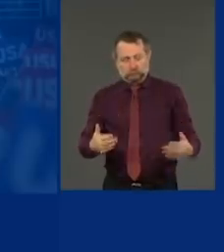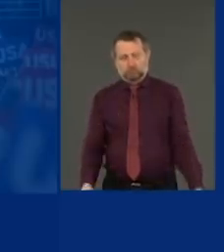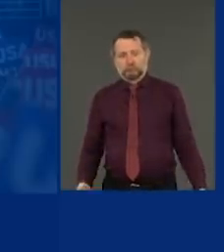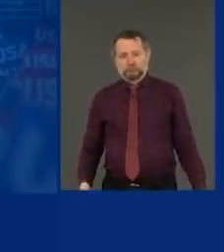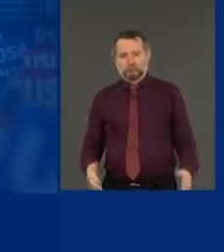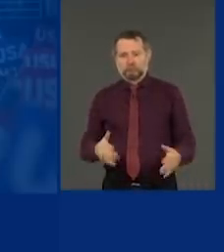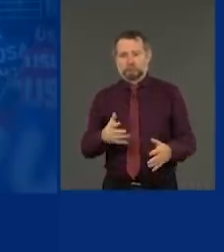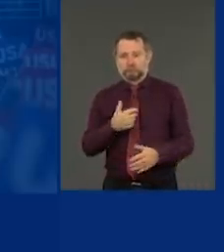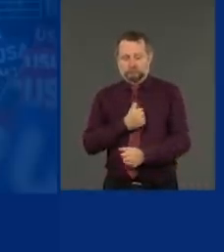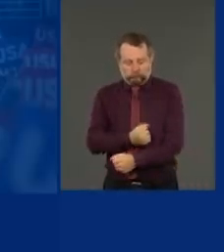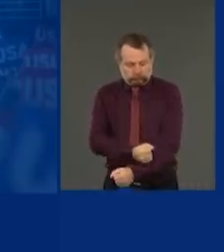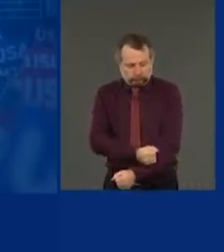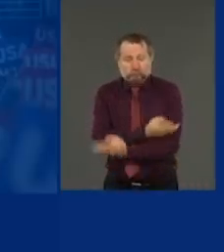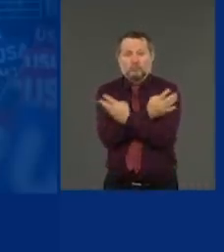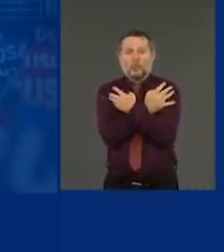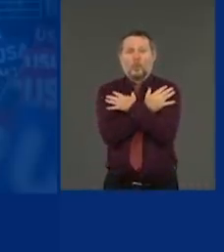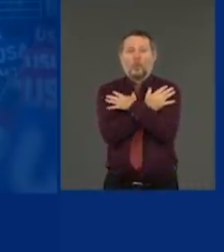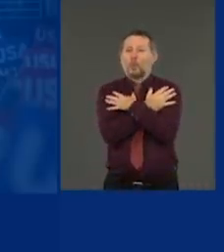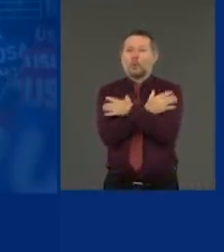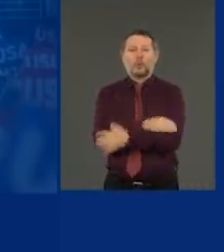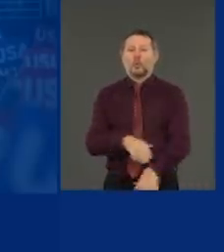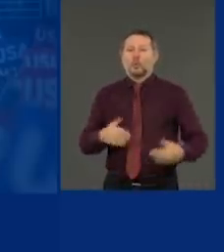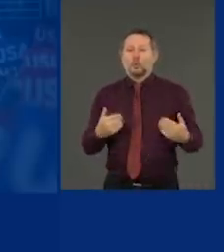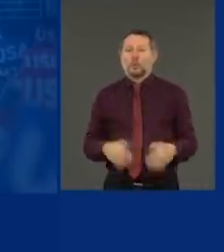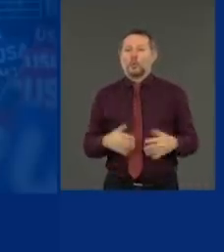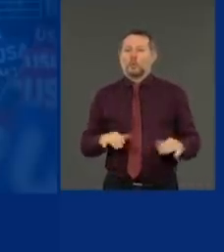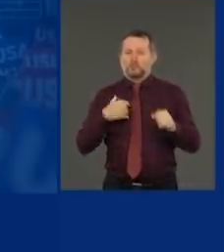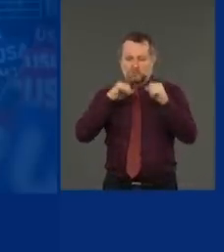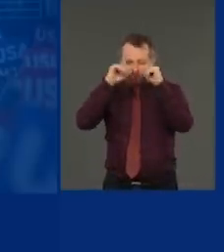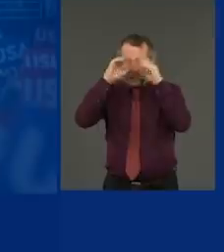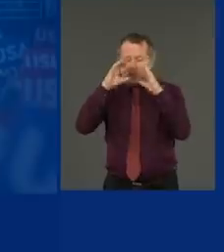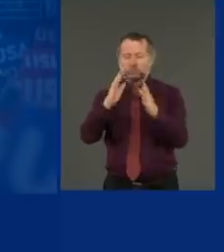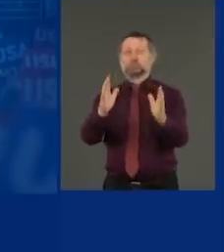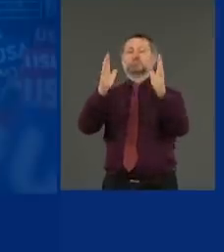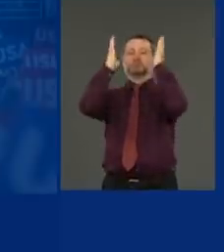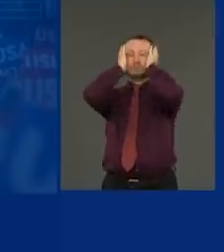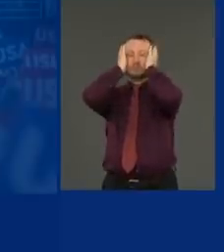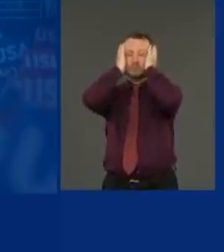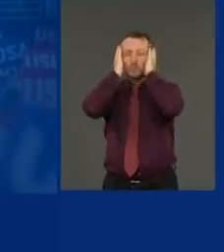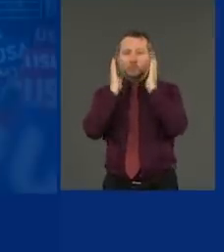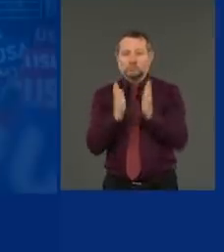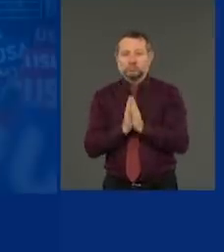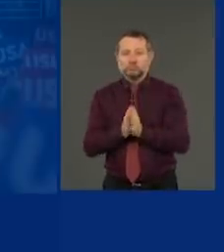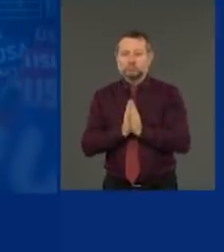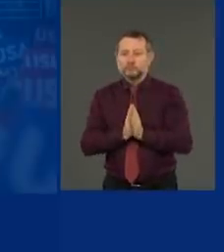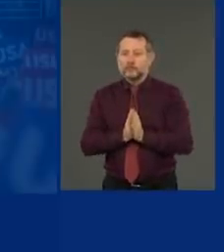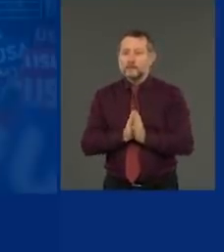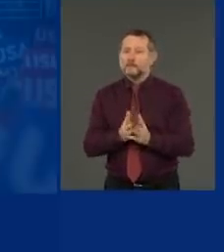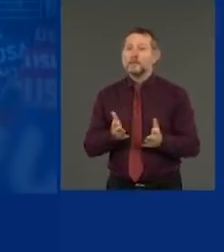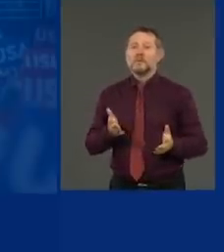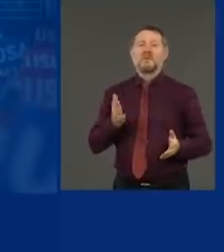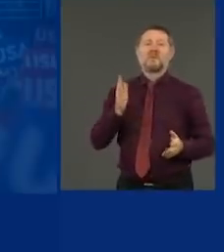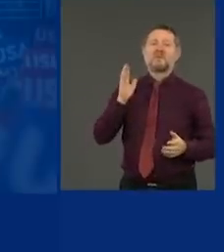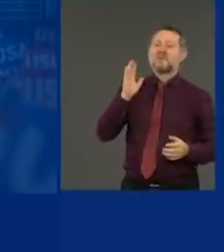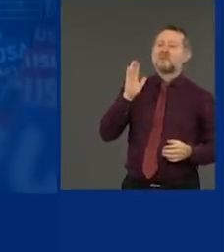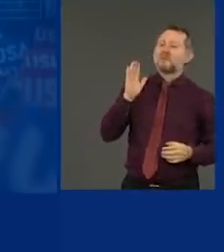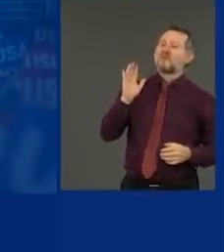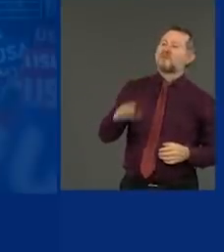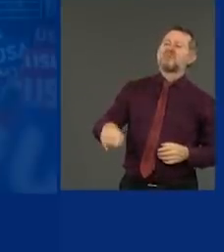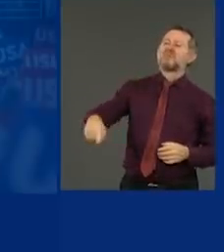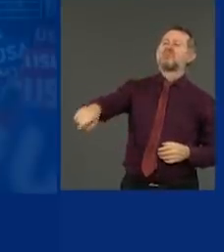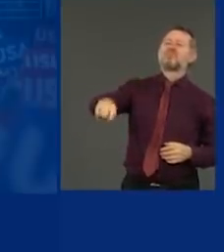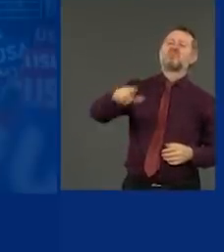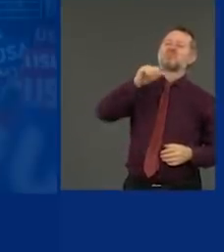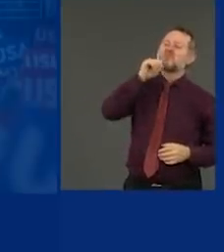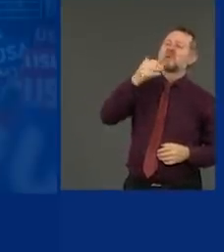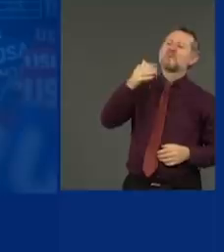touched. I was amazed. You know, sometimes we underestimate the goodness of people and